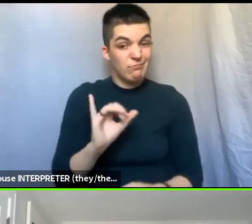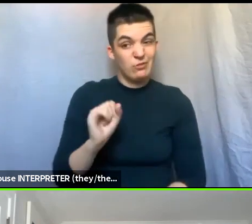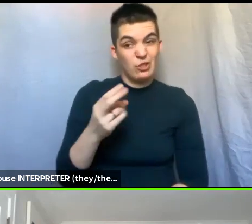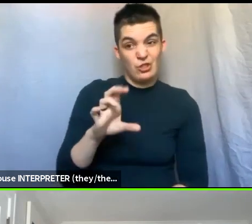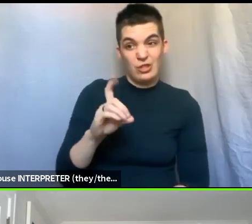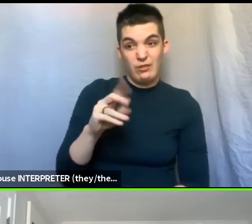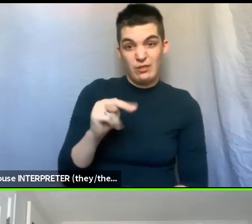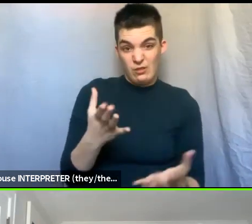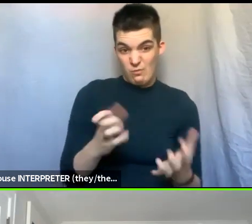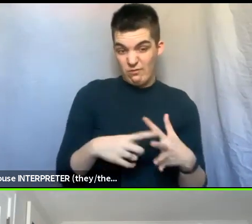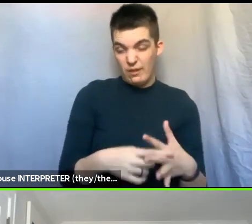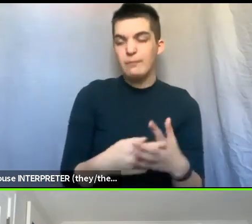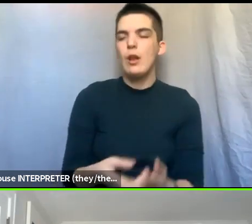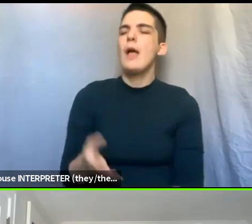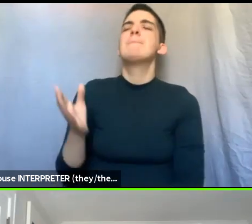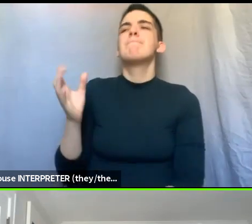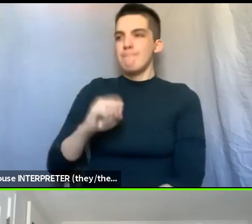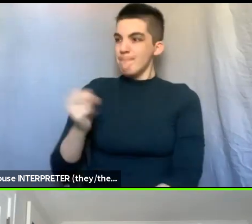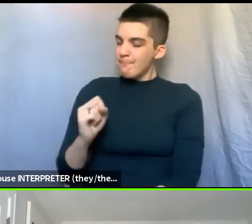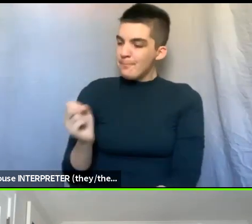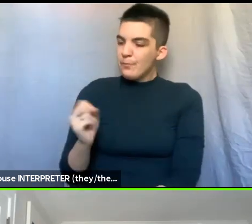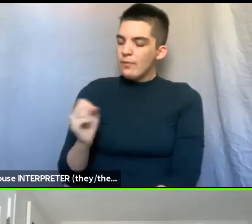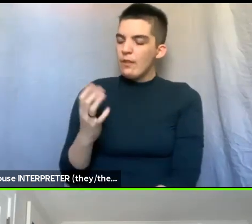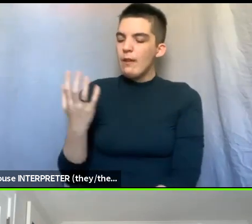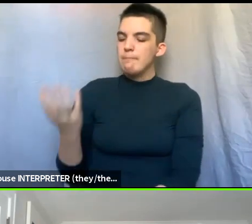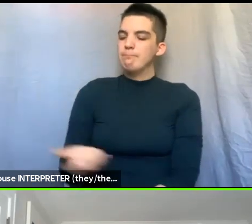Yeah, it's something that